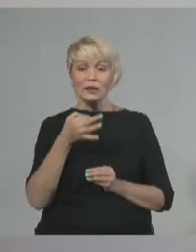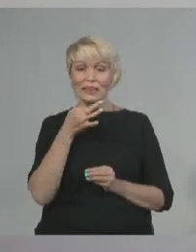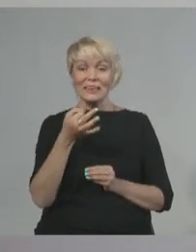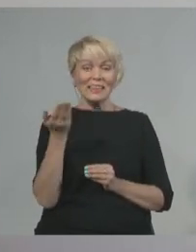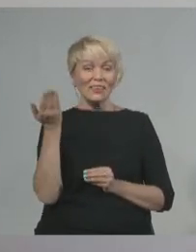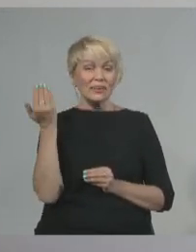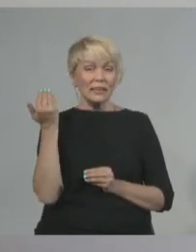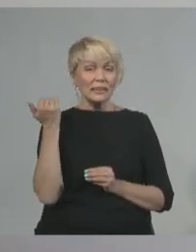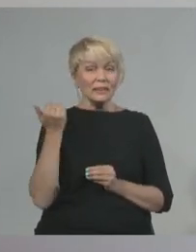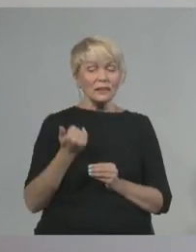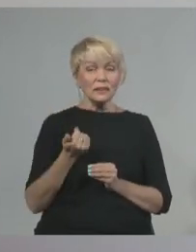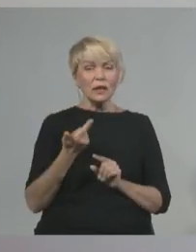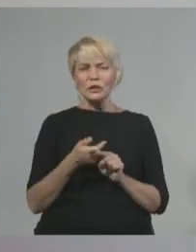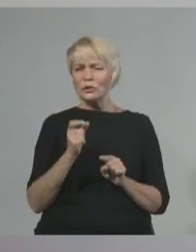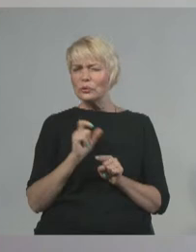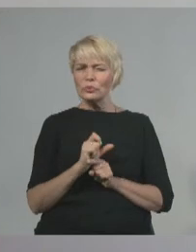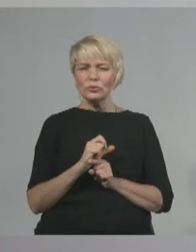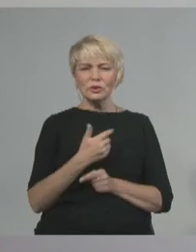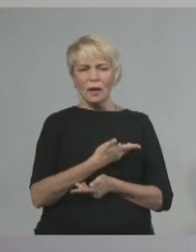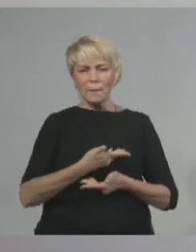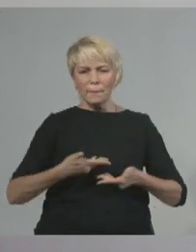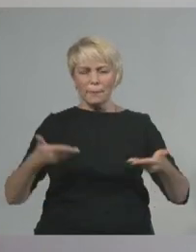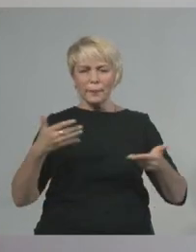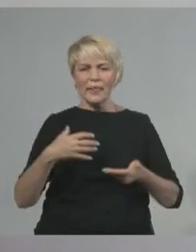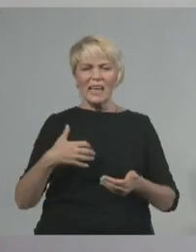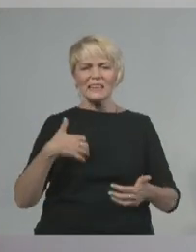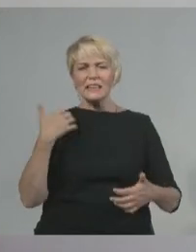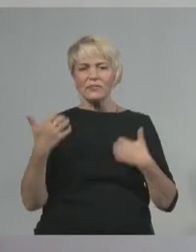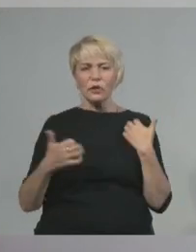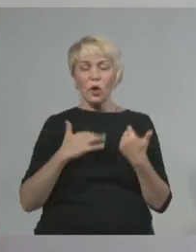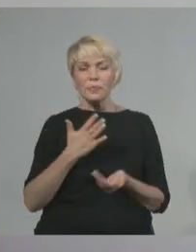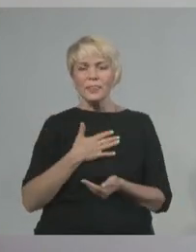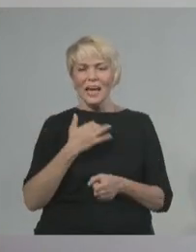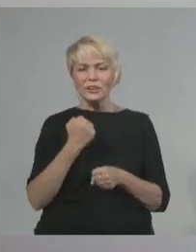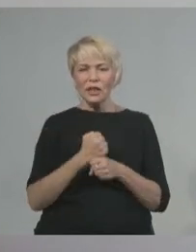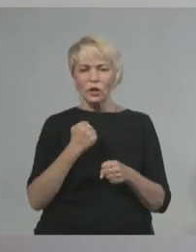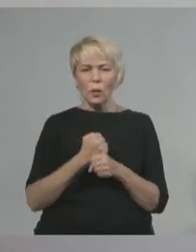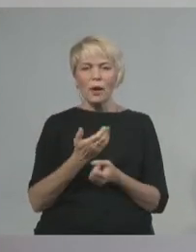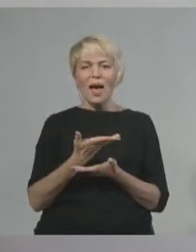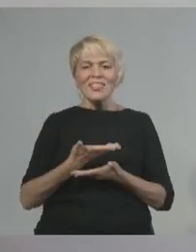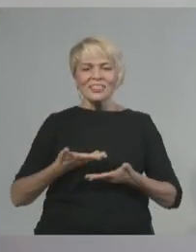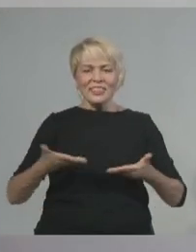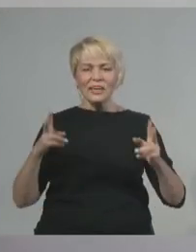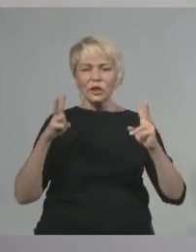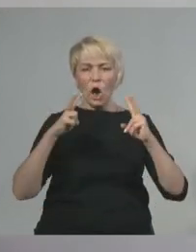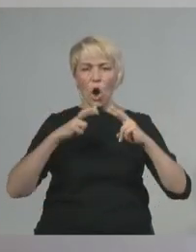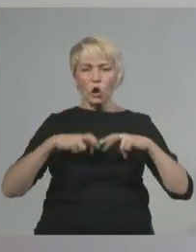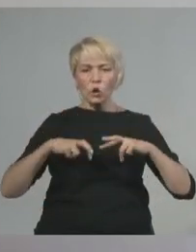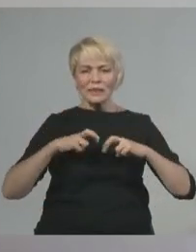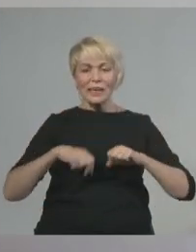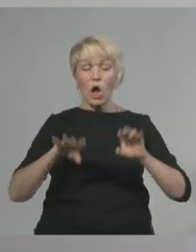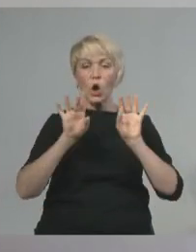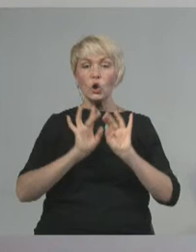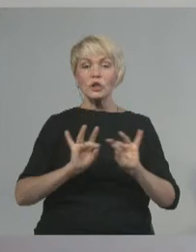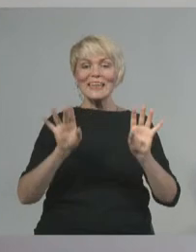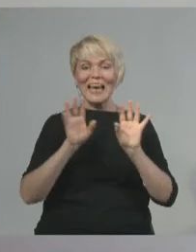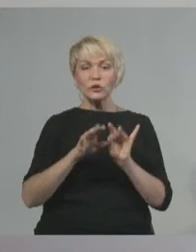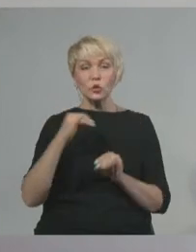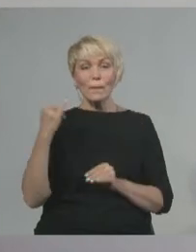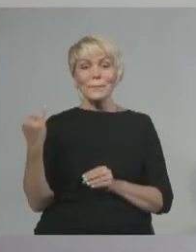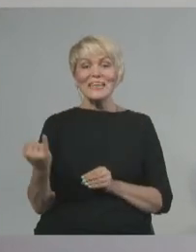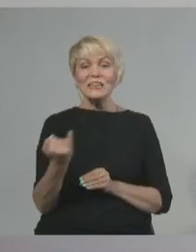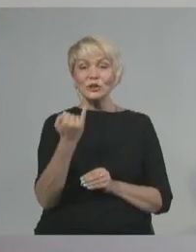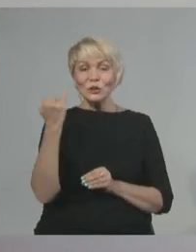perform the journalistic work so we do the investigation we find the stories we tell the stories you know with ethical standards with